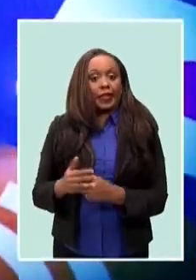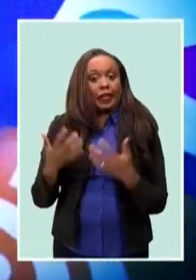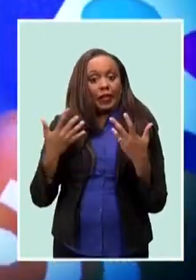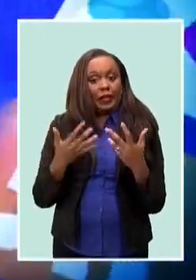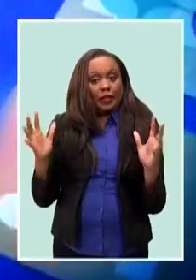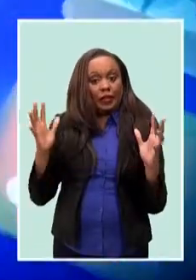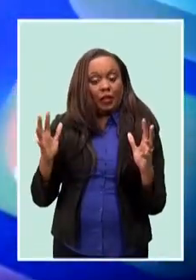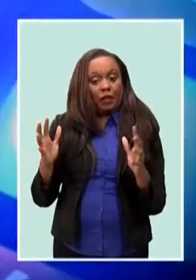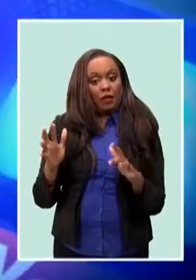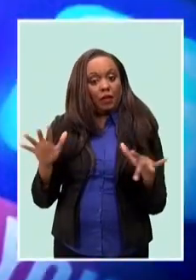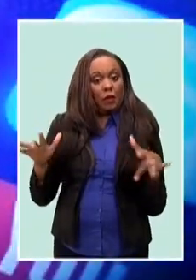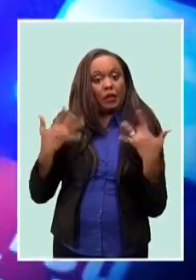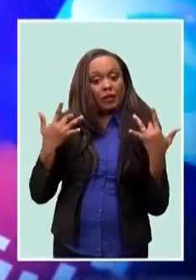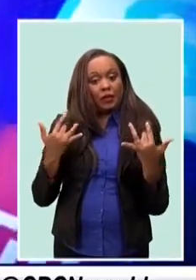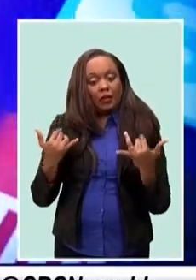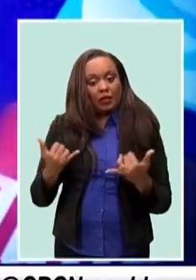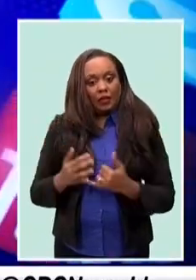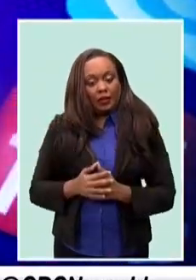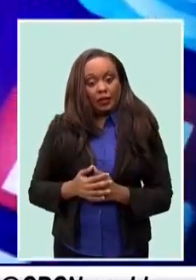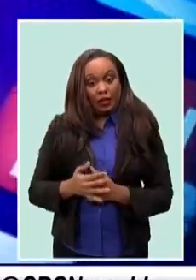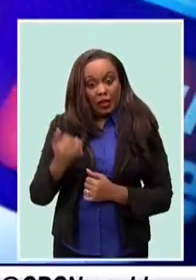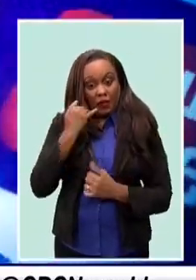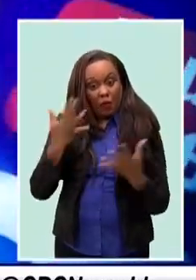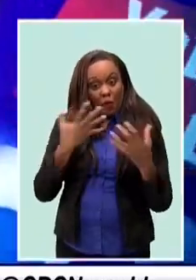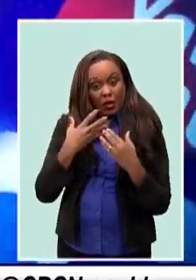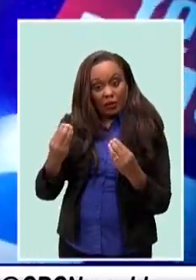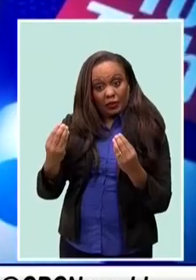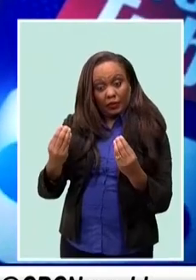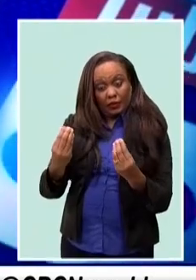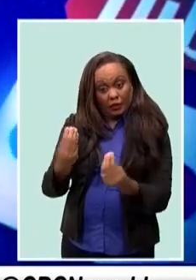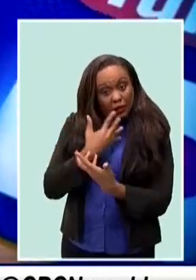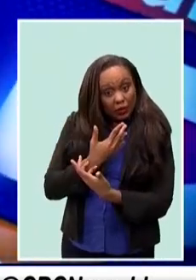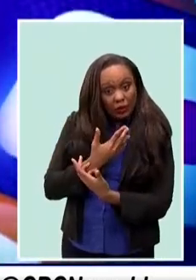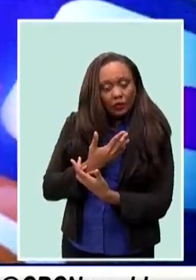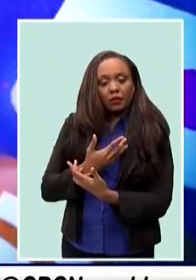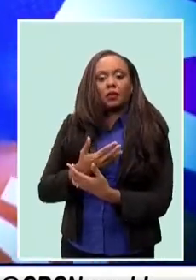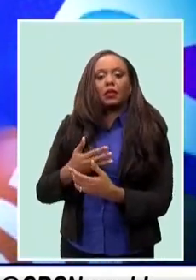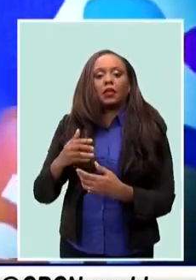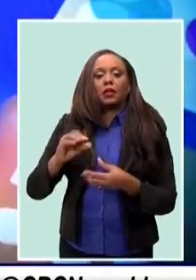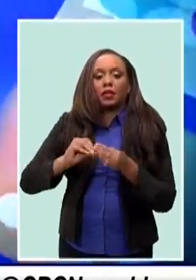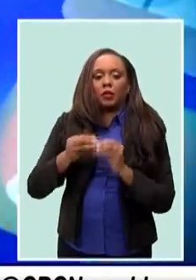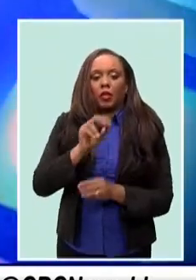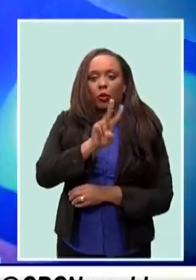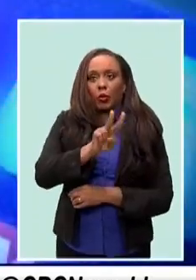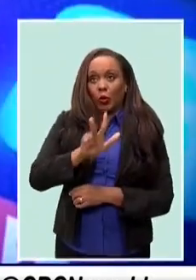have for What's Trending Tonight. Send your comments to our WhatsApp numbers at